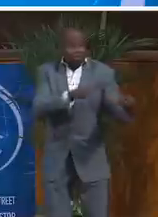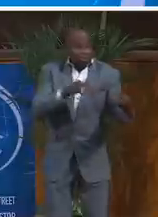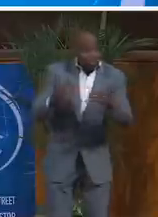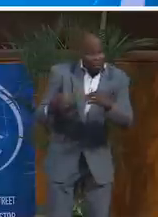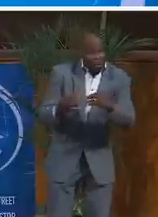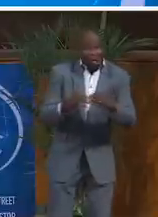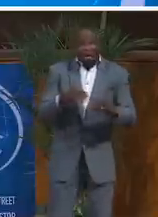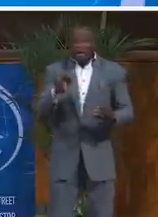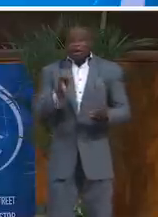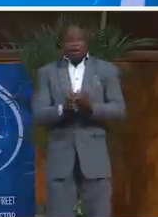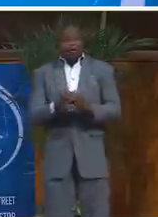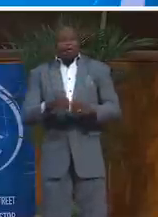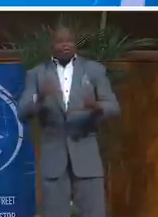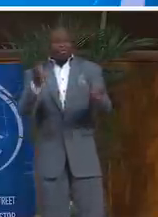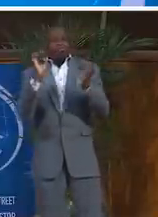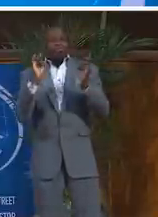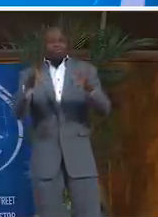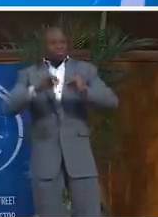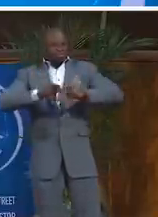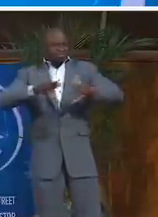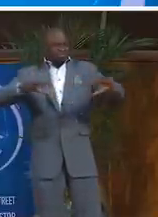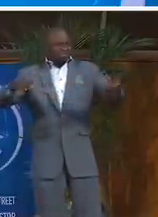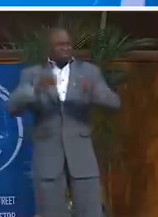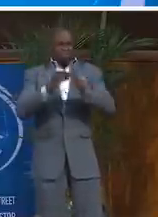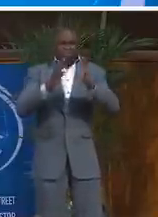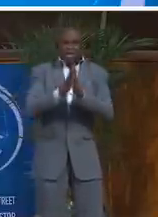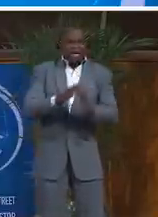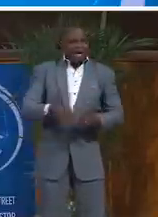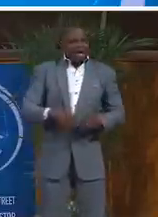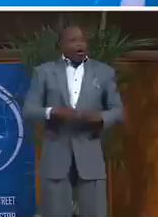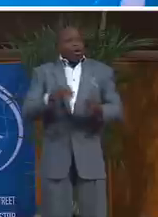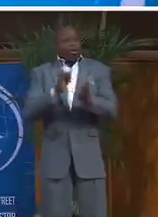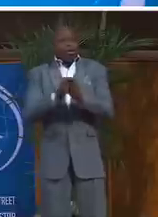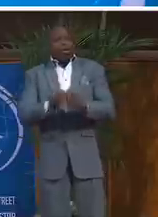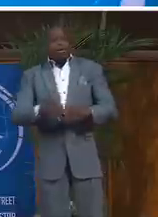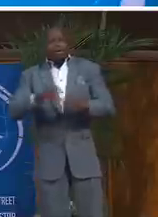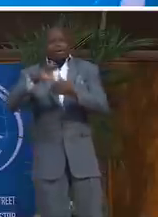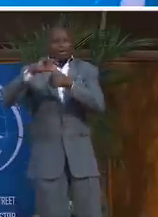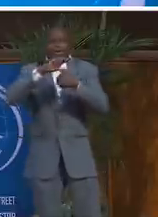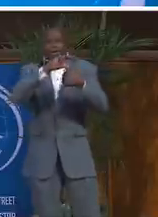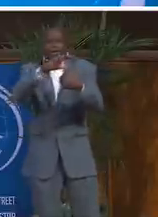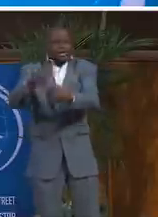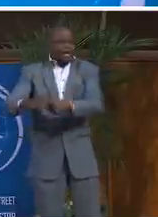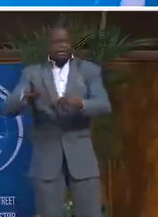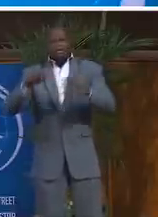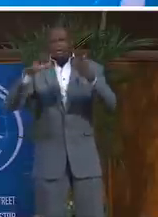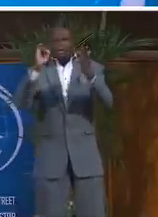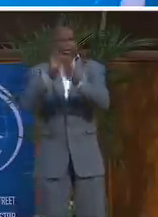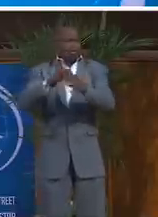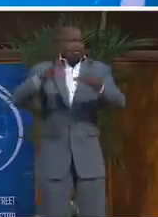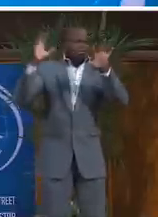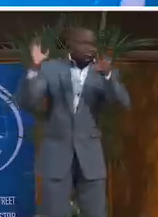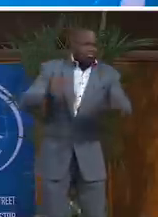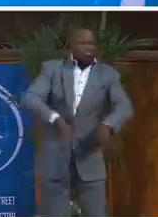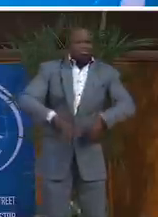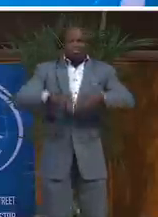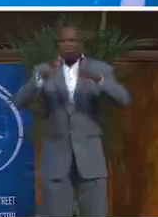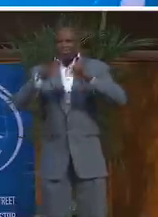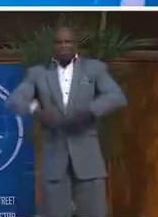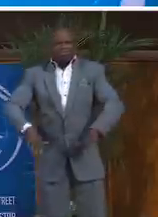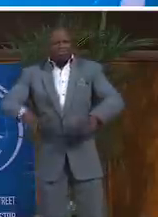of viral outbreak, in times of ecological tragedy, In times of the election